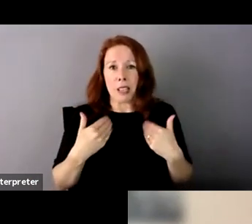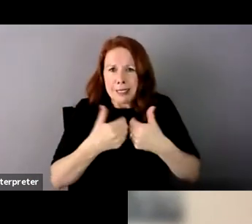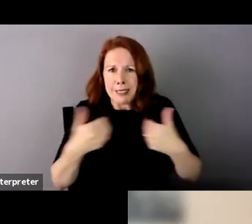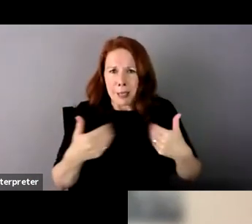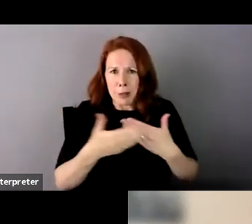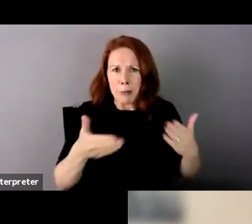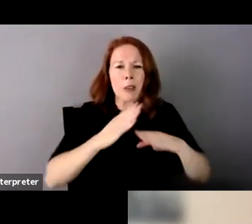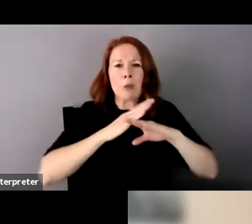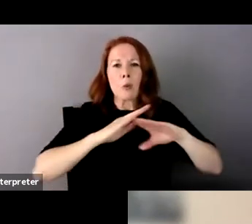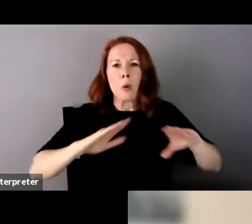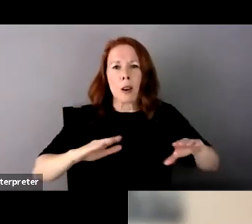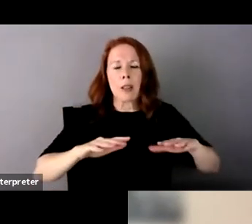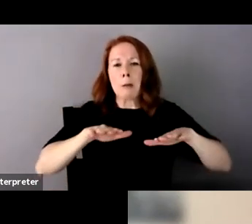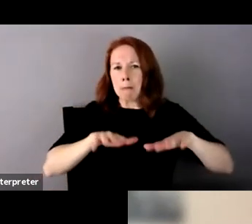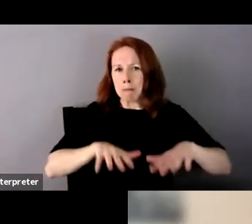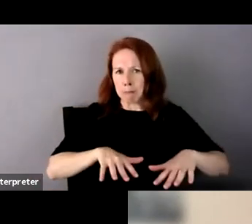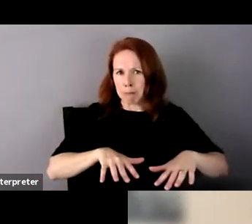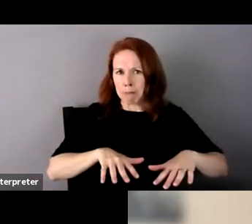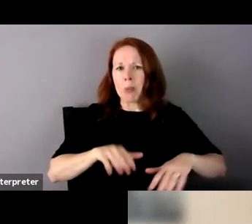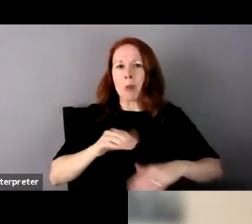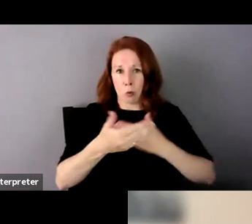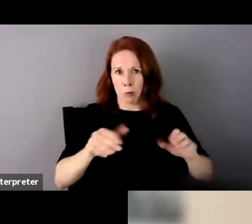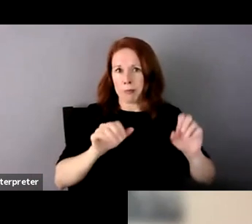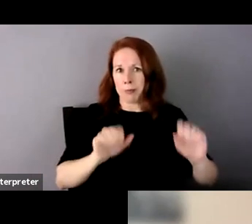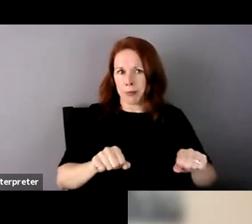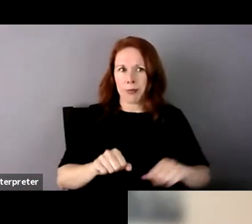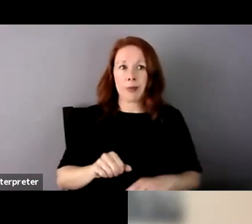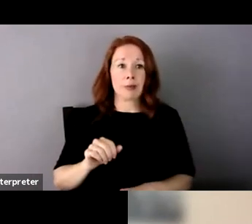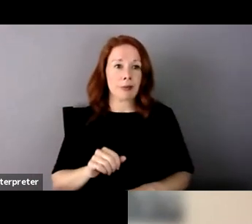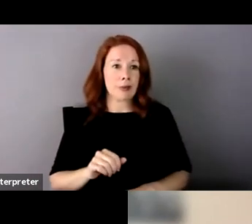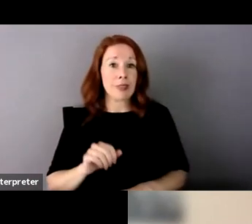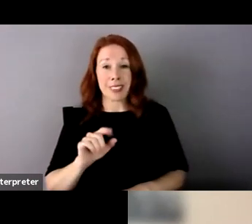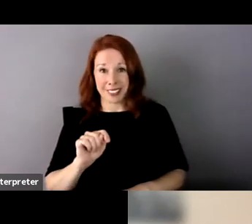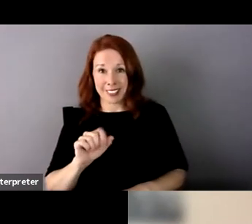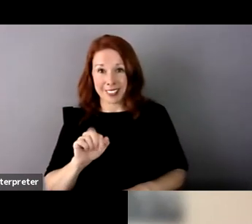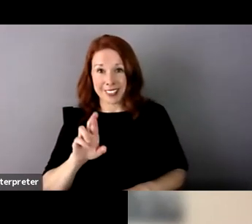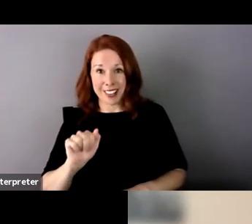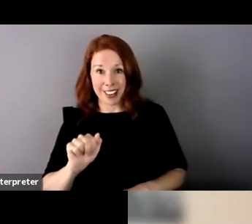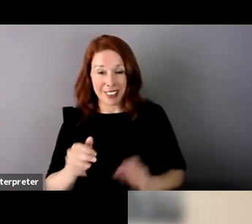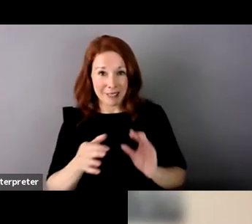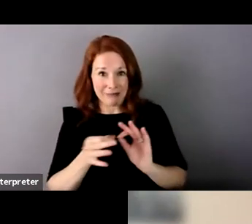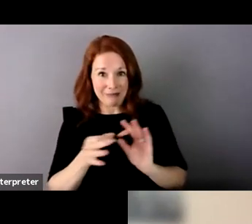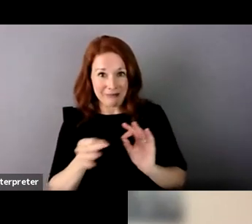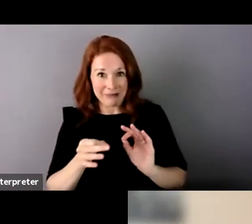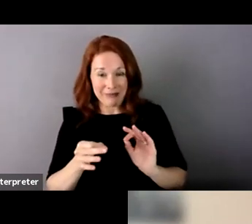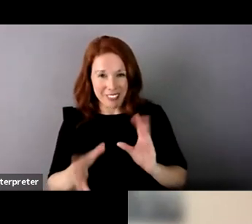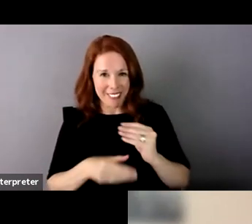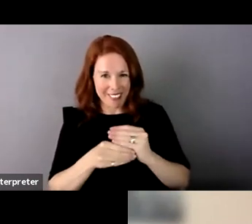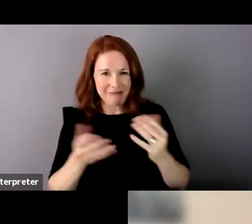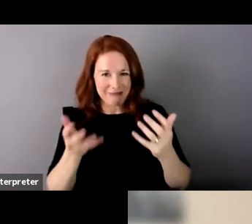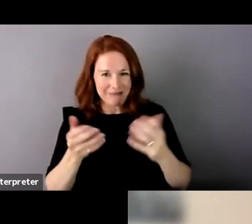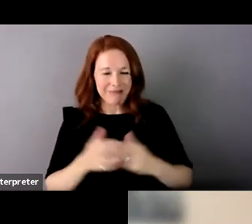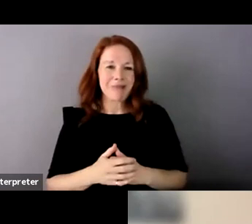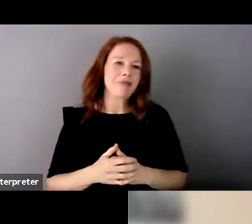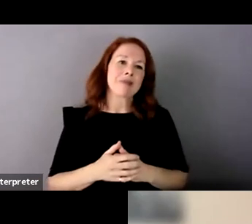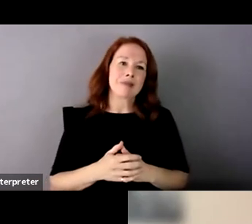really accessible thing that you can do. Mm-hmm. I'd love to just speak very quickly to what Taylor mentions there about the fact that